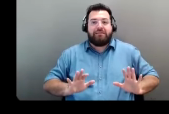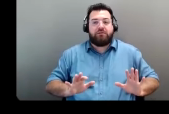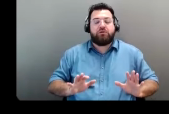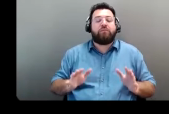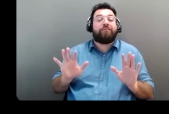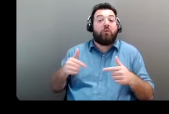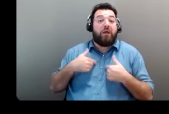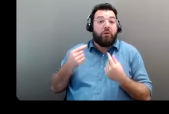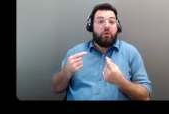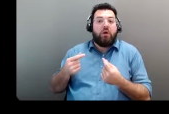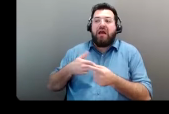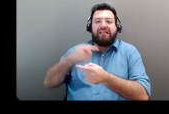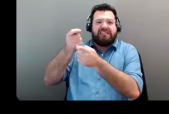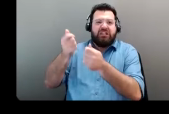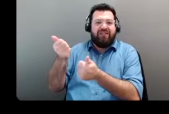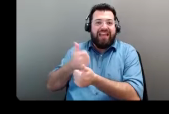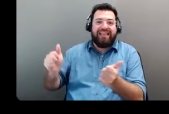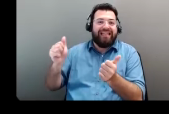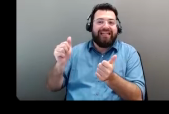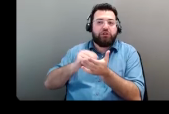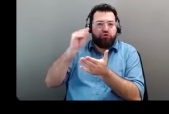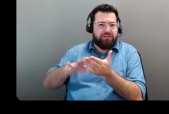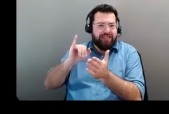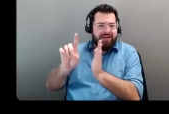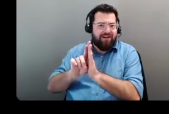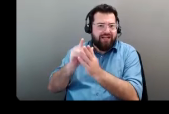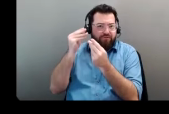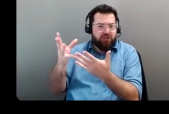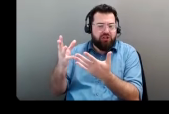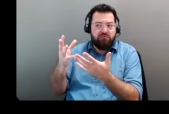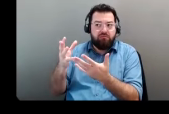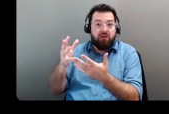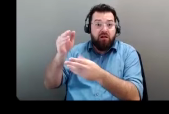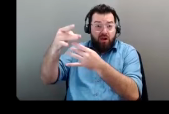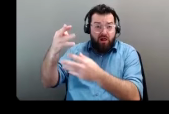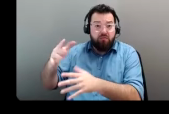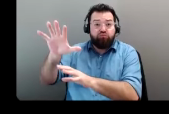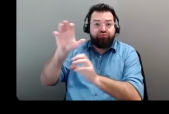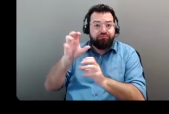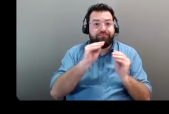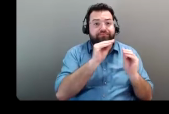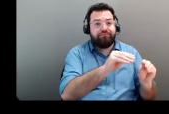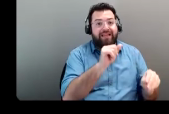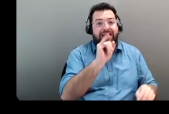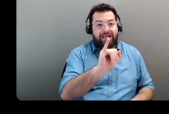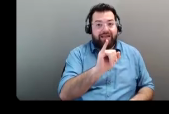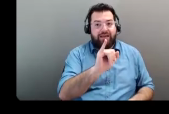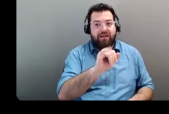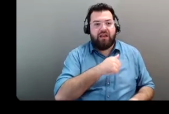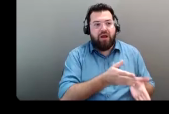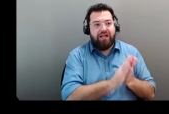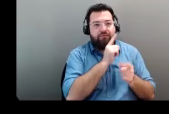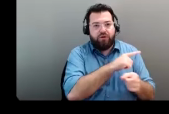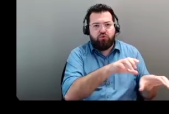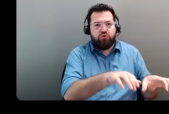session without that student identifying information and I take it over to AI and I have it do a first pass at a grading. And